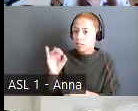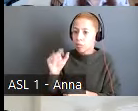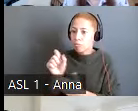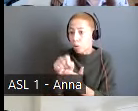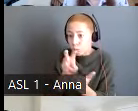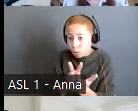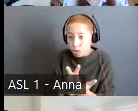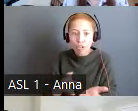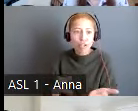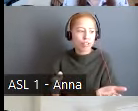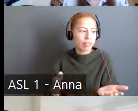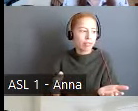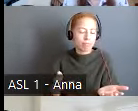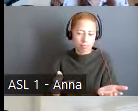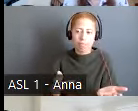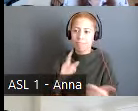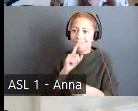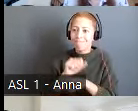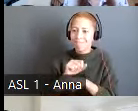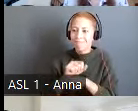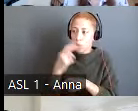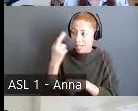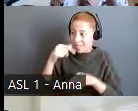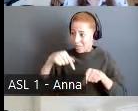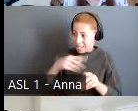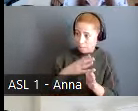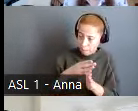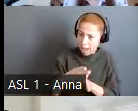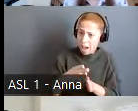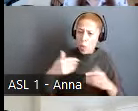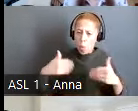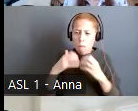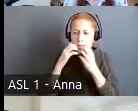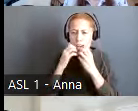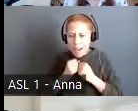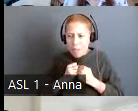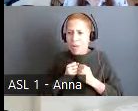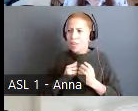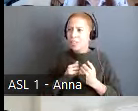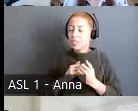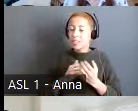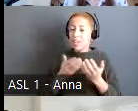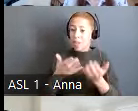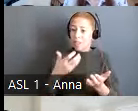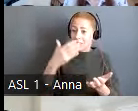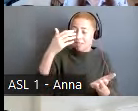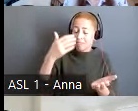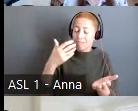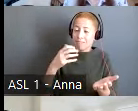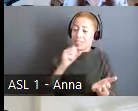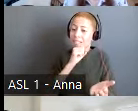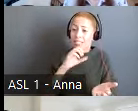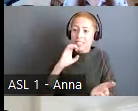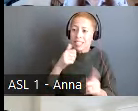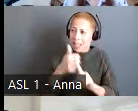etc., to know that this is a really valuable career path. These are people who have contributed to society in so many ways and actually still